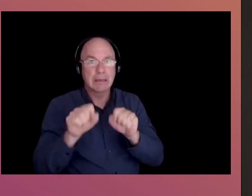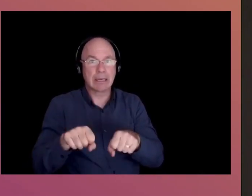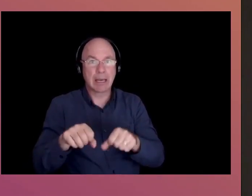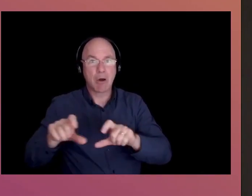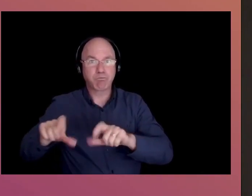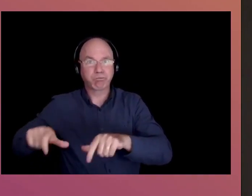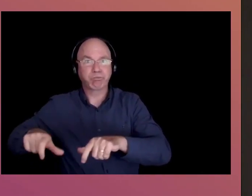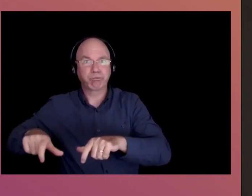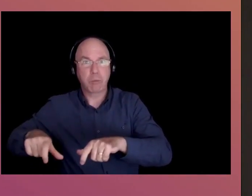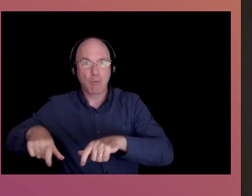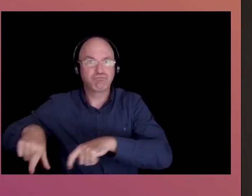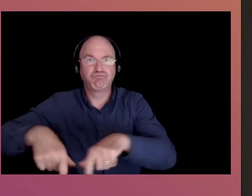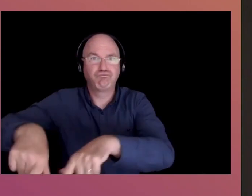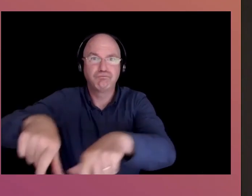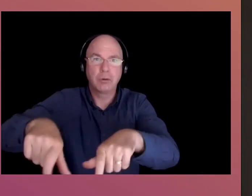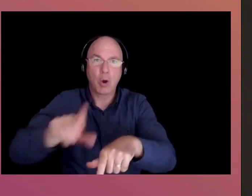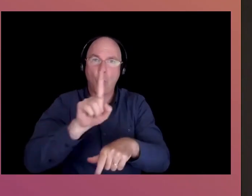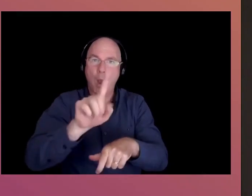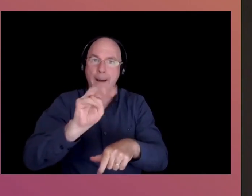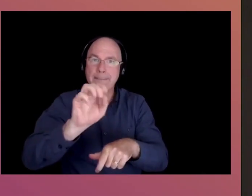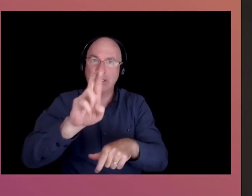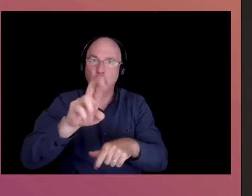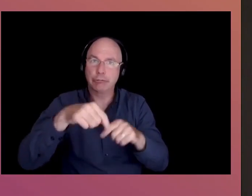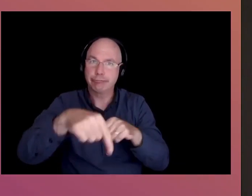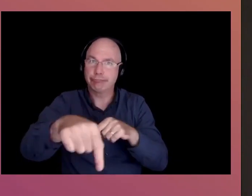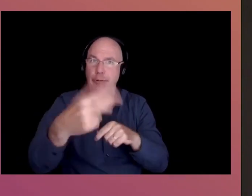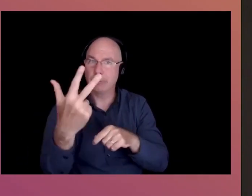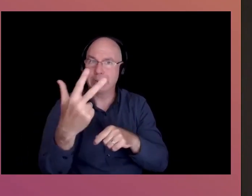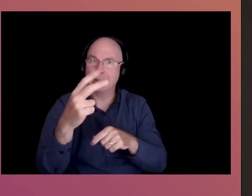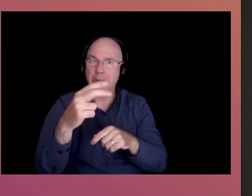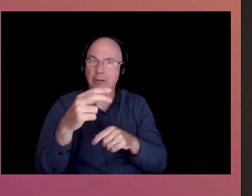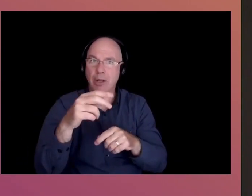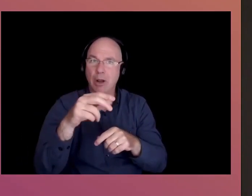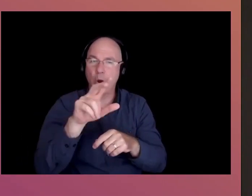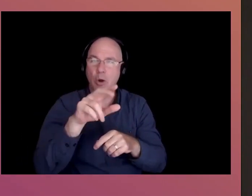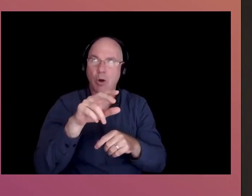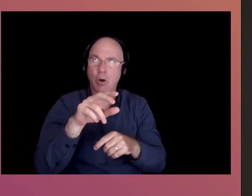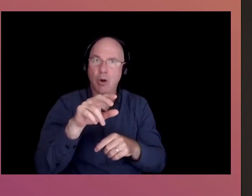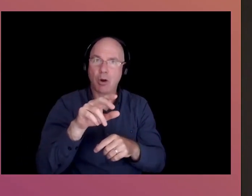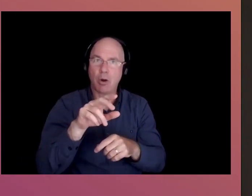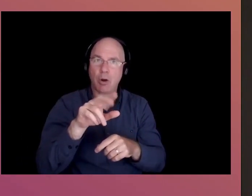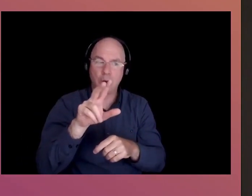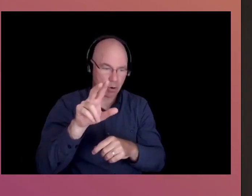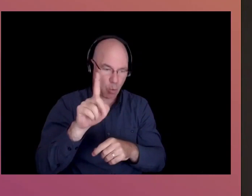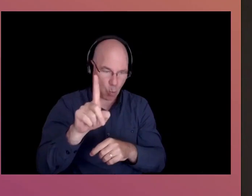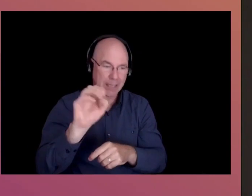now. So small, to make the robot smaller was really challenging.